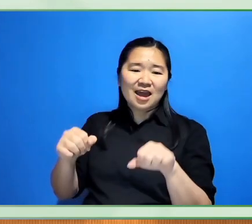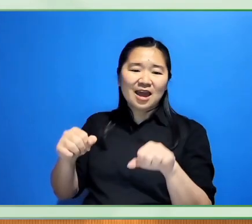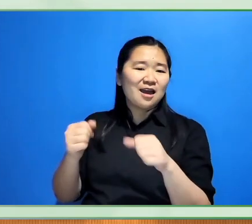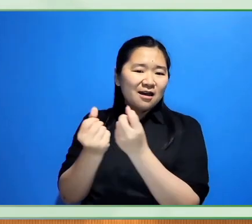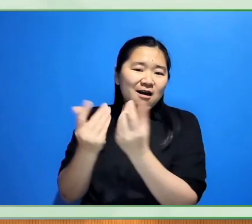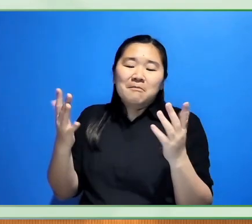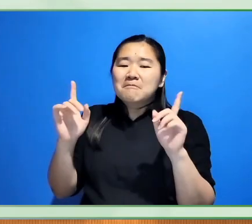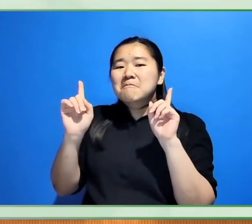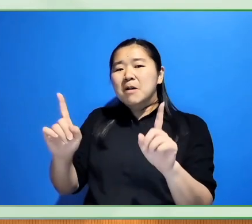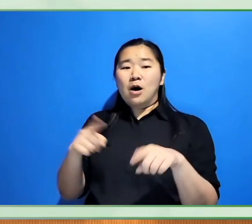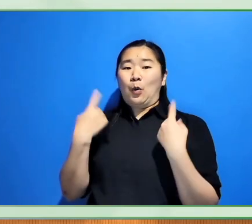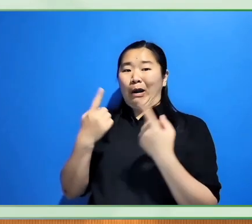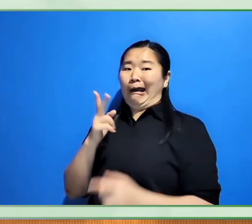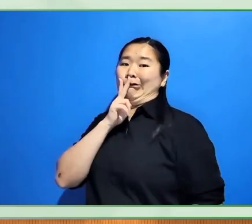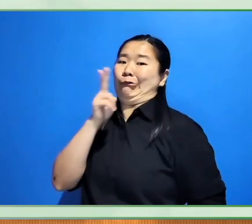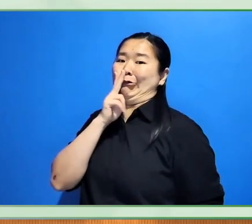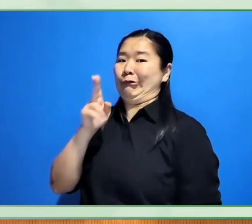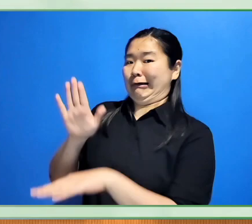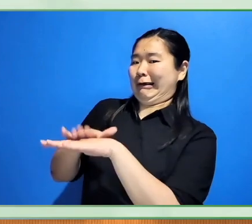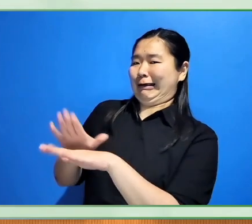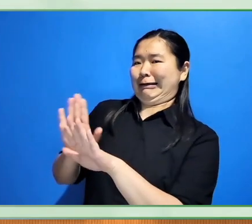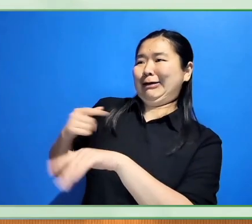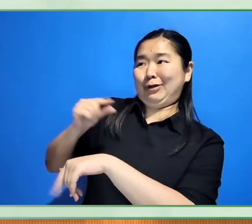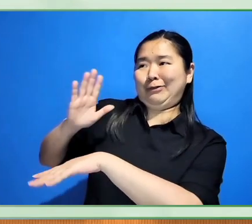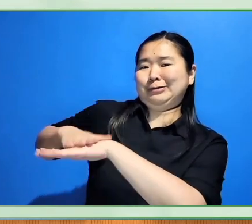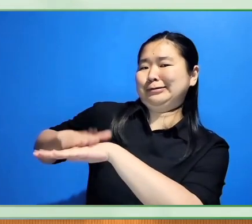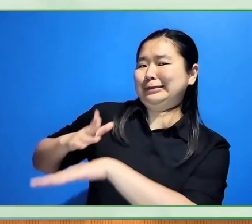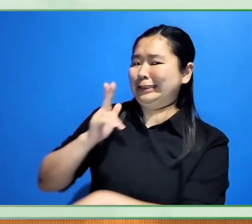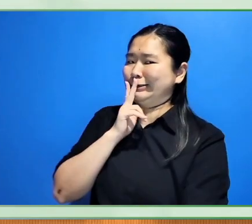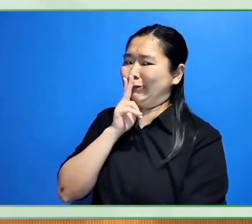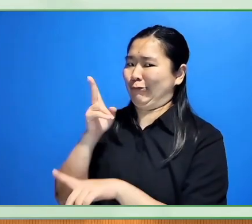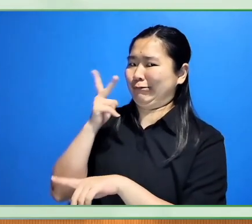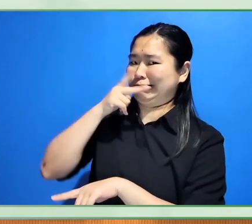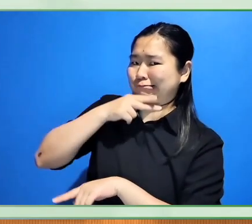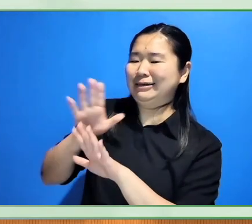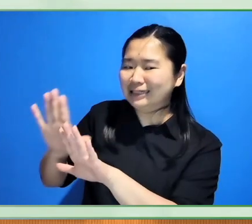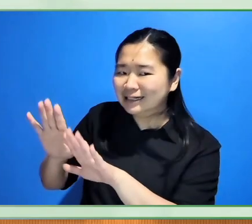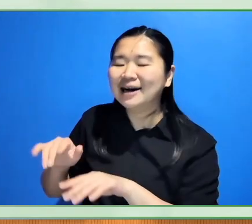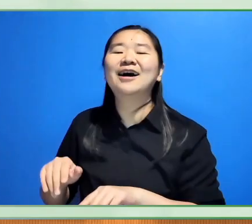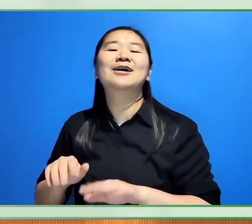100% changing someone's life, but at least making them enjoy life, having equal opportunities, and